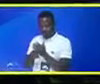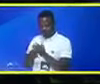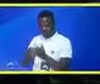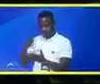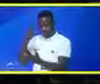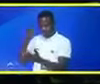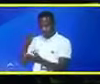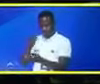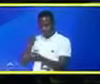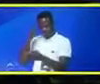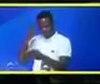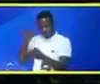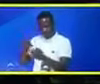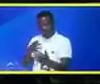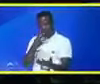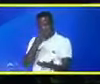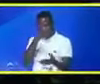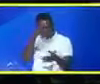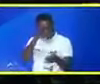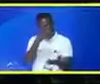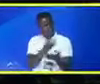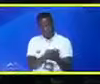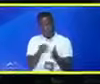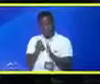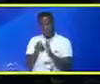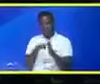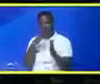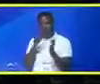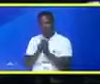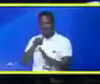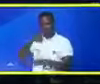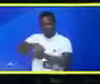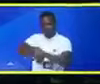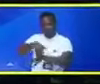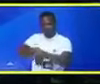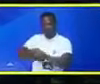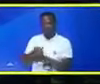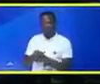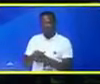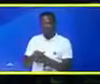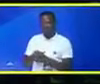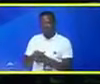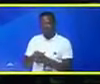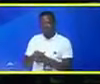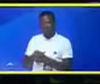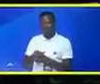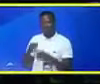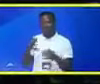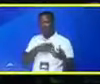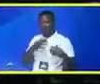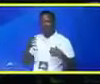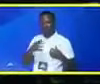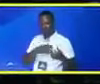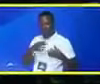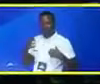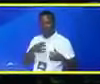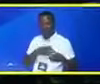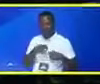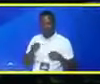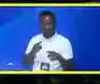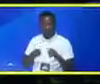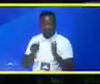prison. But my Bible, your Bible says at midnight, rather than complaining and grumbling, at